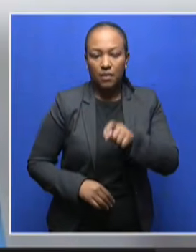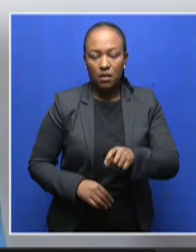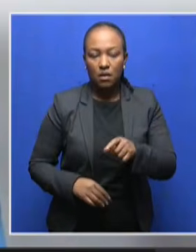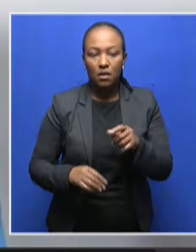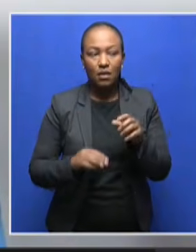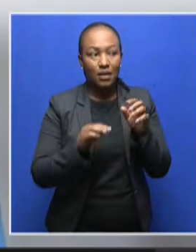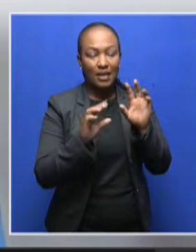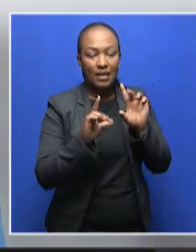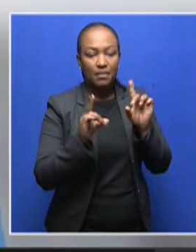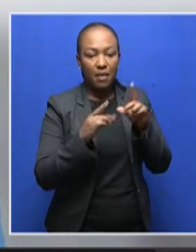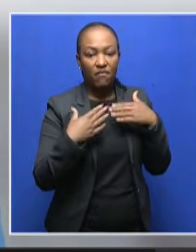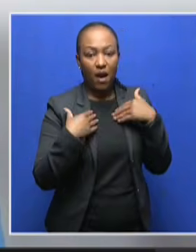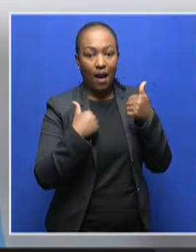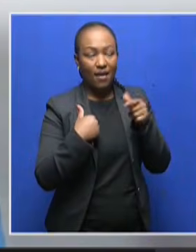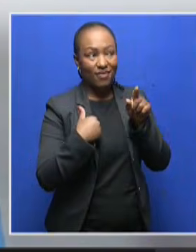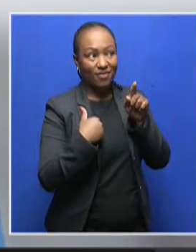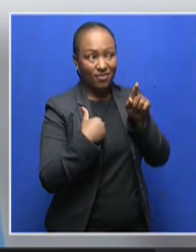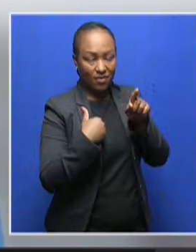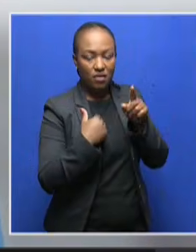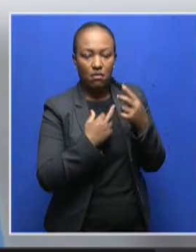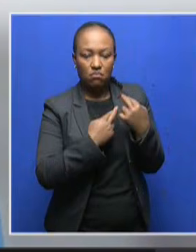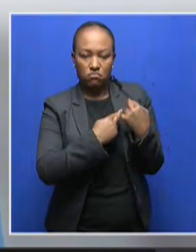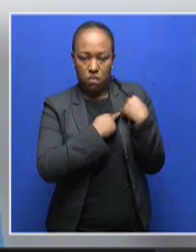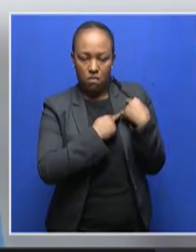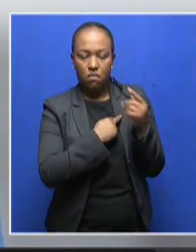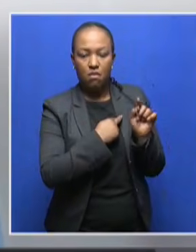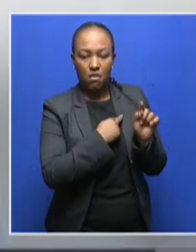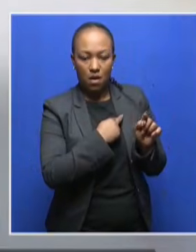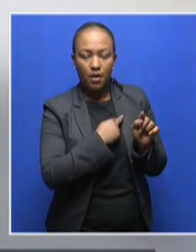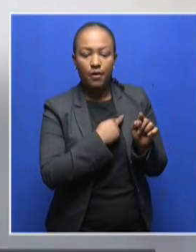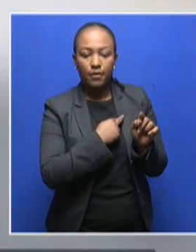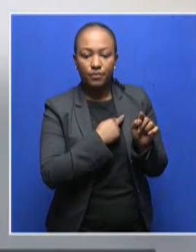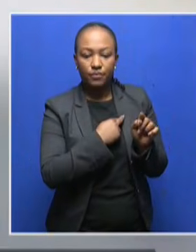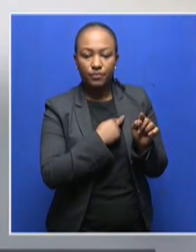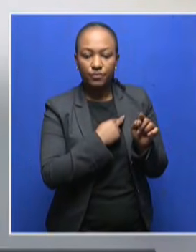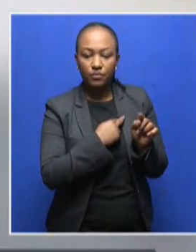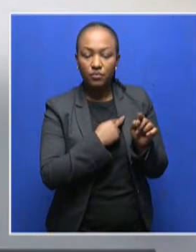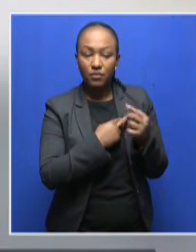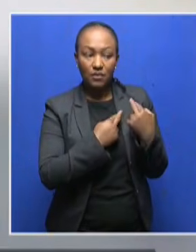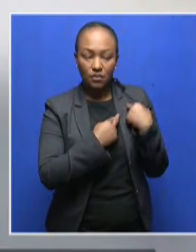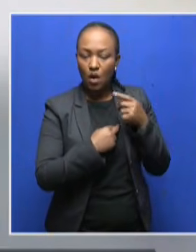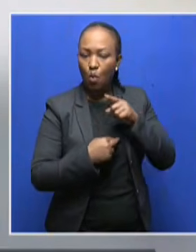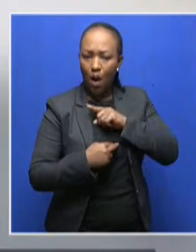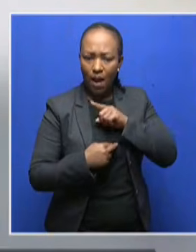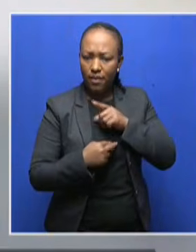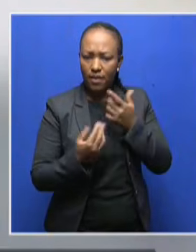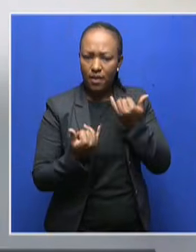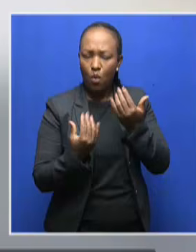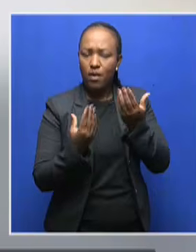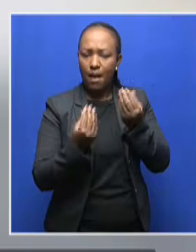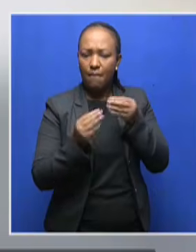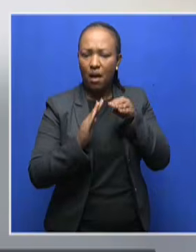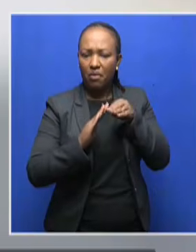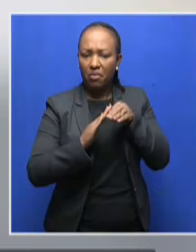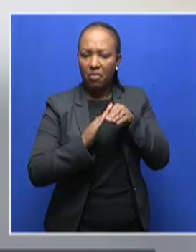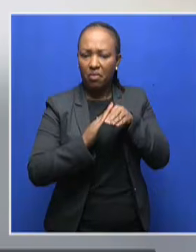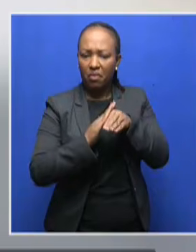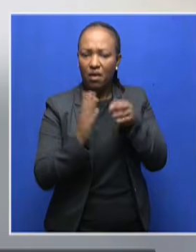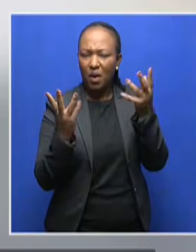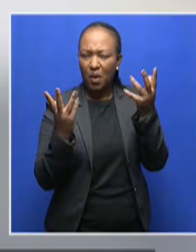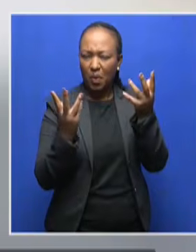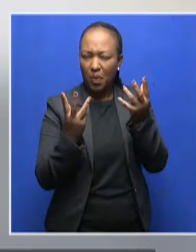at the Department of Health. They need to take on they need to take responsibility for why we got such low vaccine coverage to start off with, and they